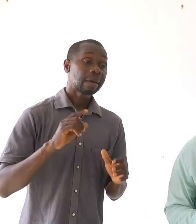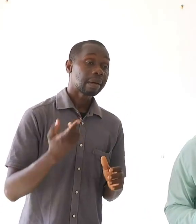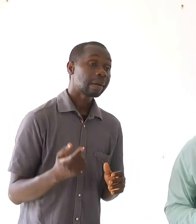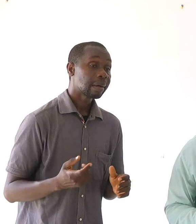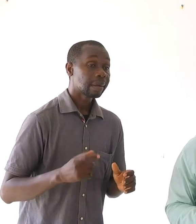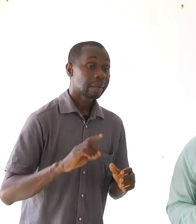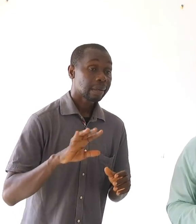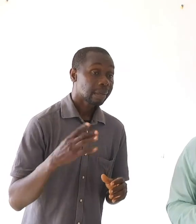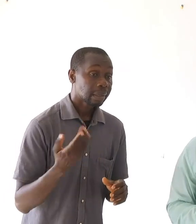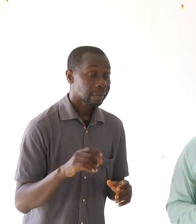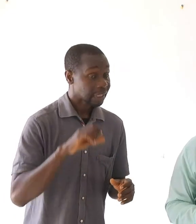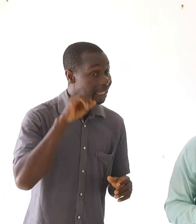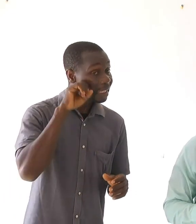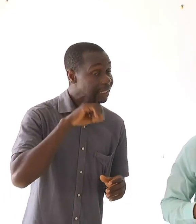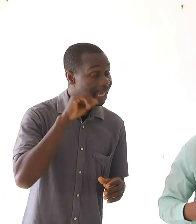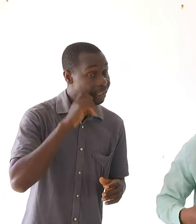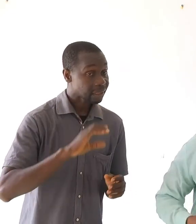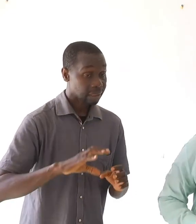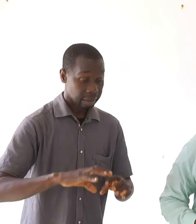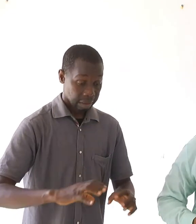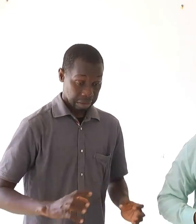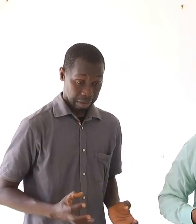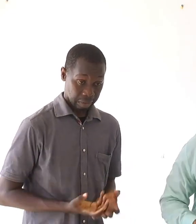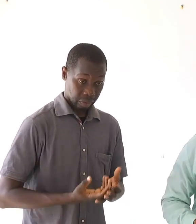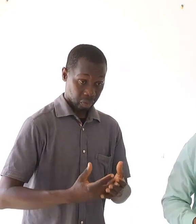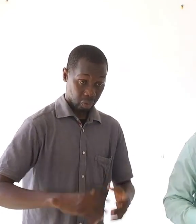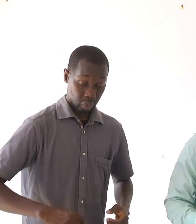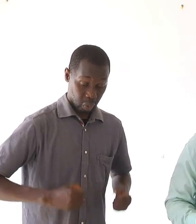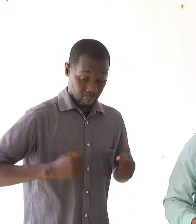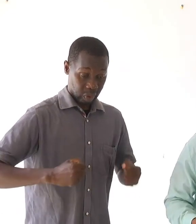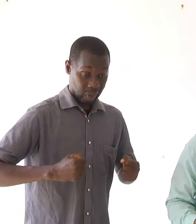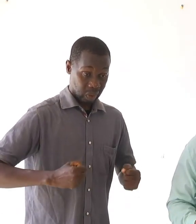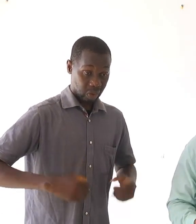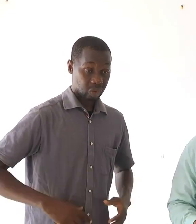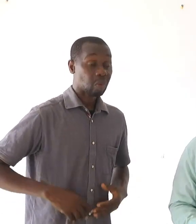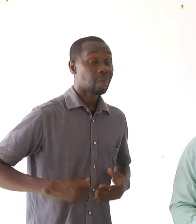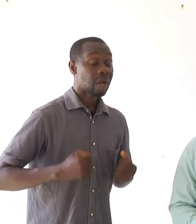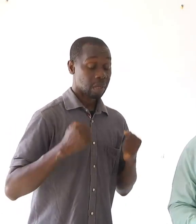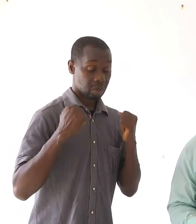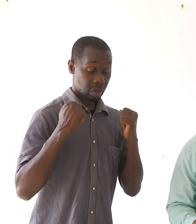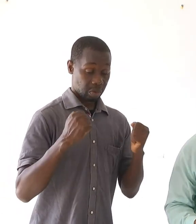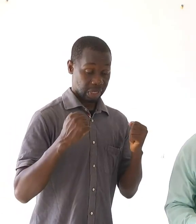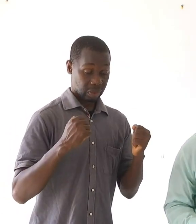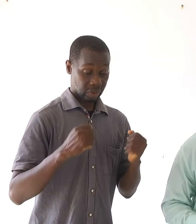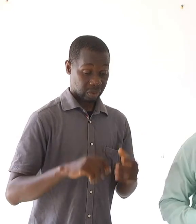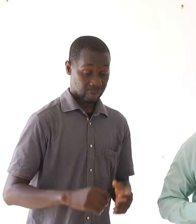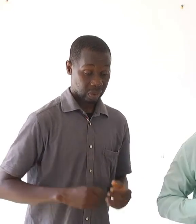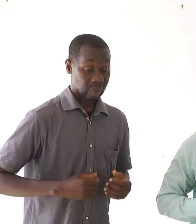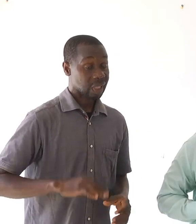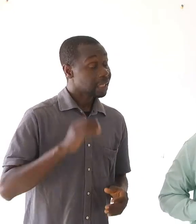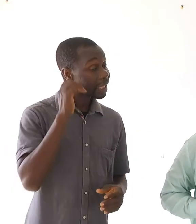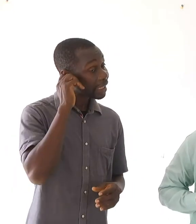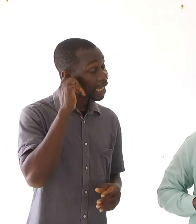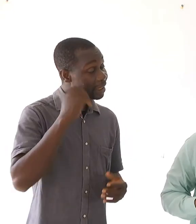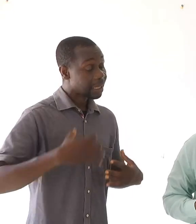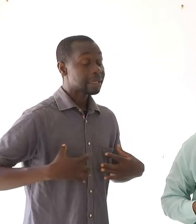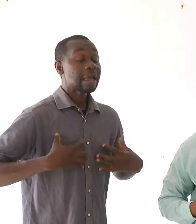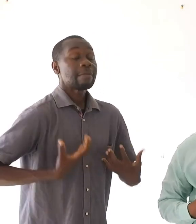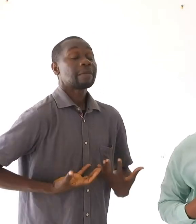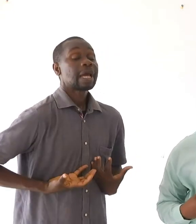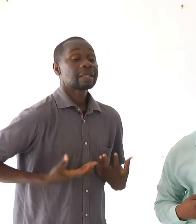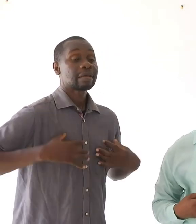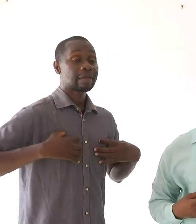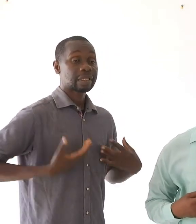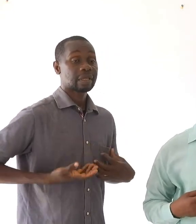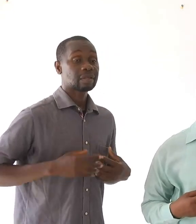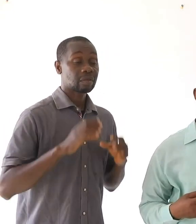sex organs, they get the body to grow into maturity. In the case of girls, like you see breast developing, is